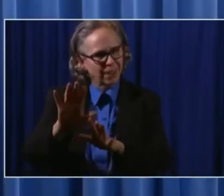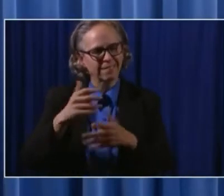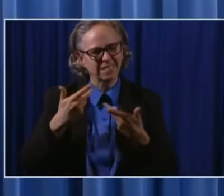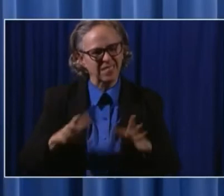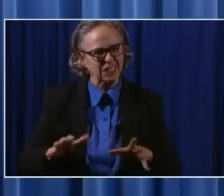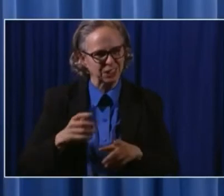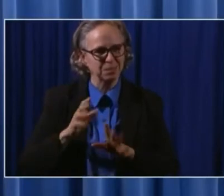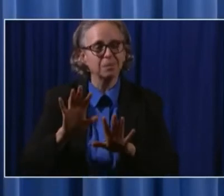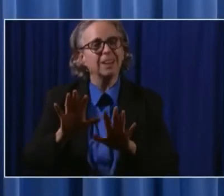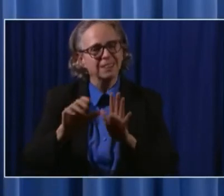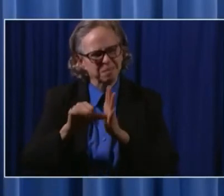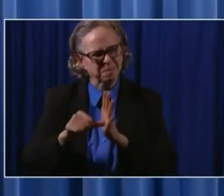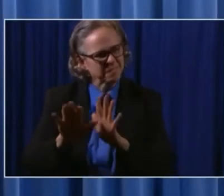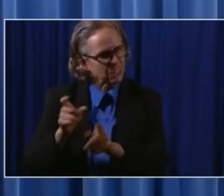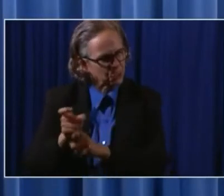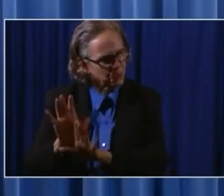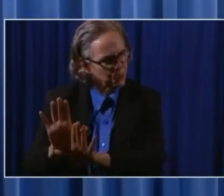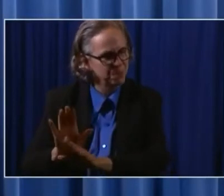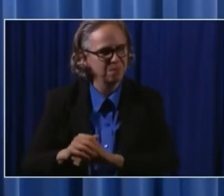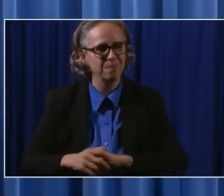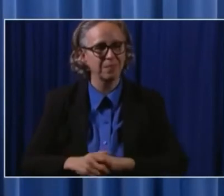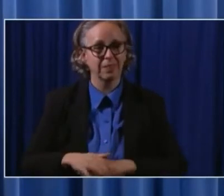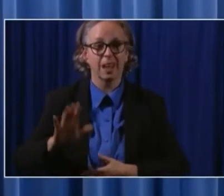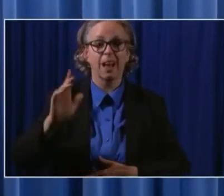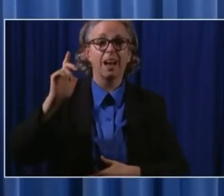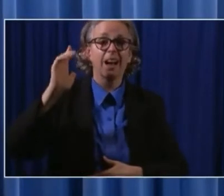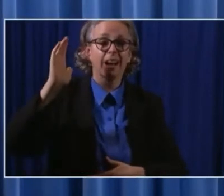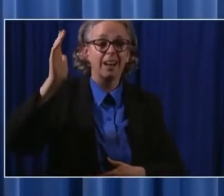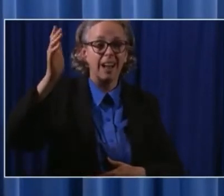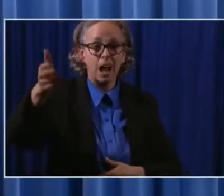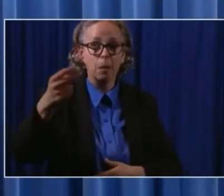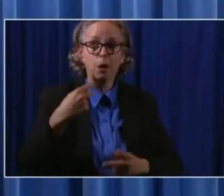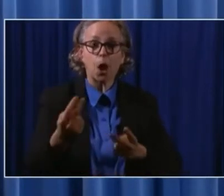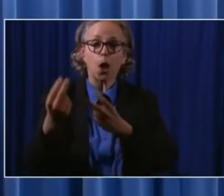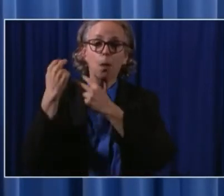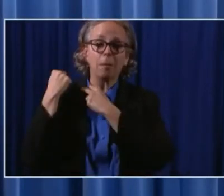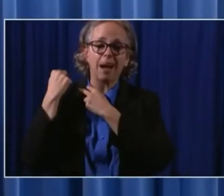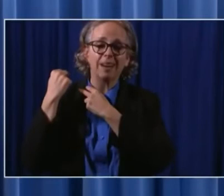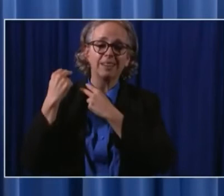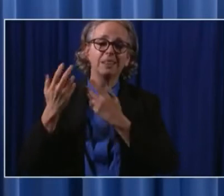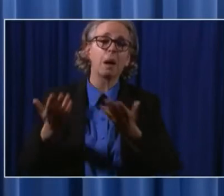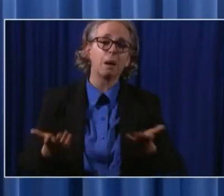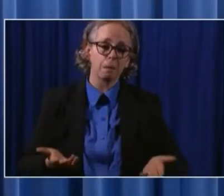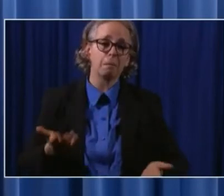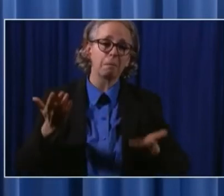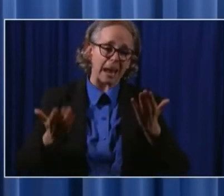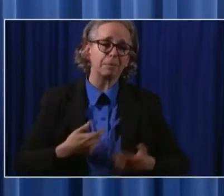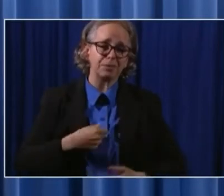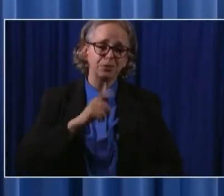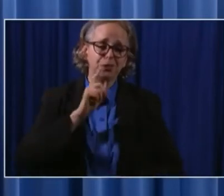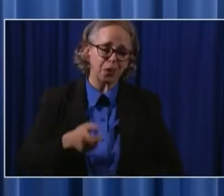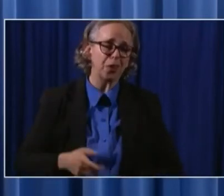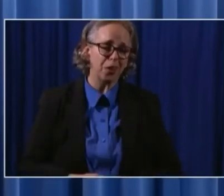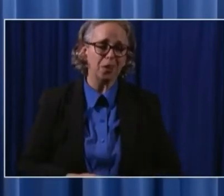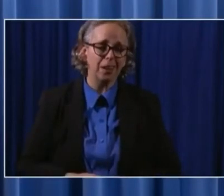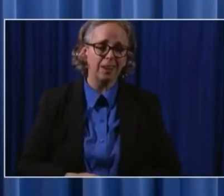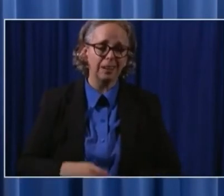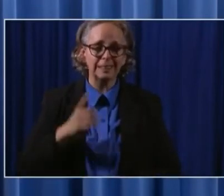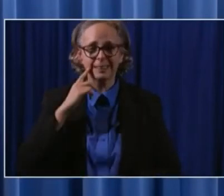if you had to replay this, would we make different decisions? Sure. I mean, hindsight is always better.